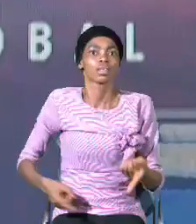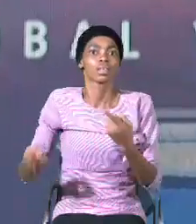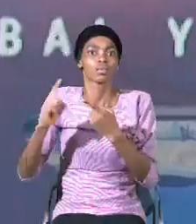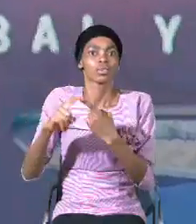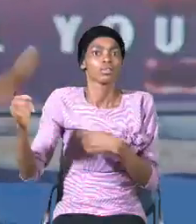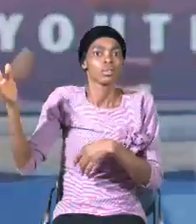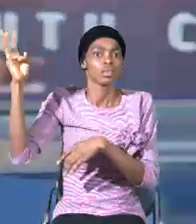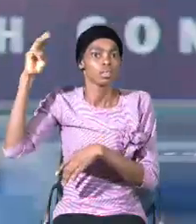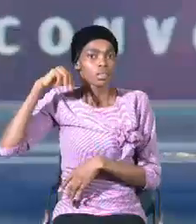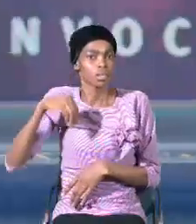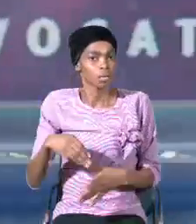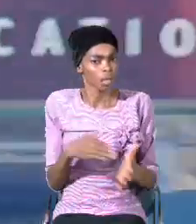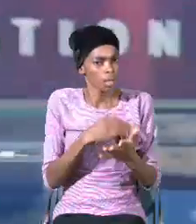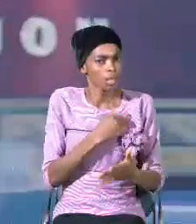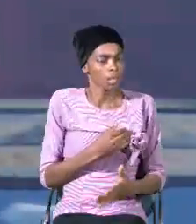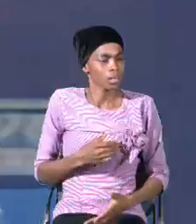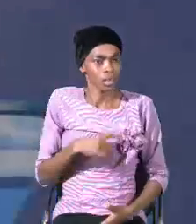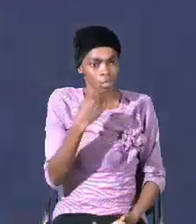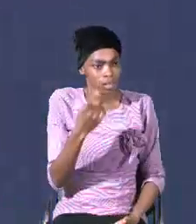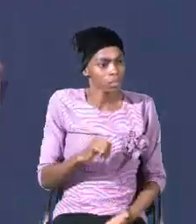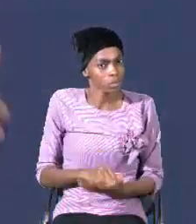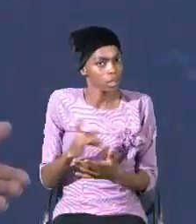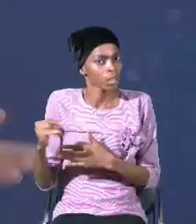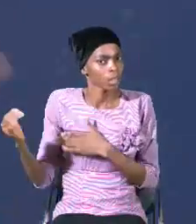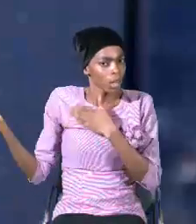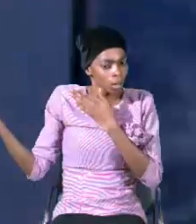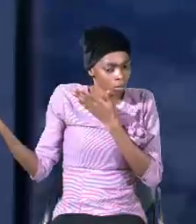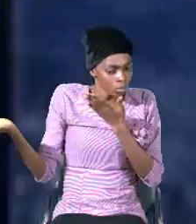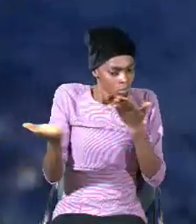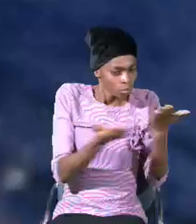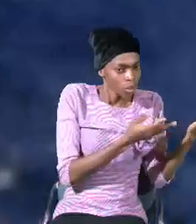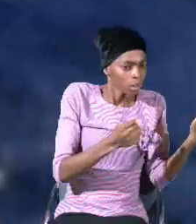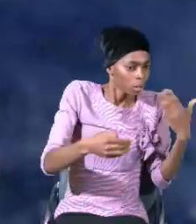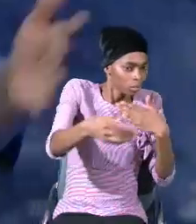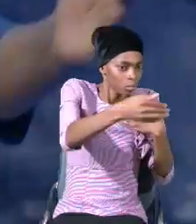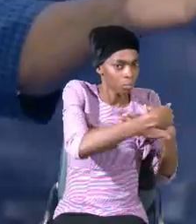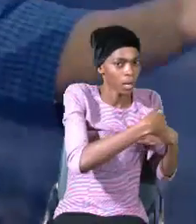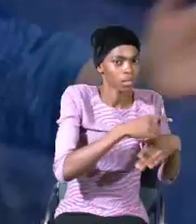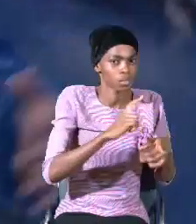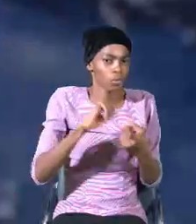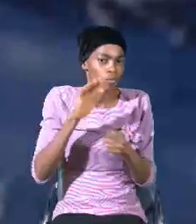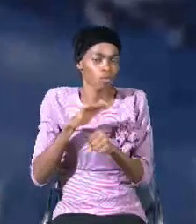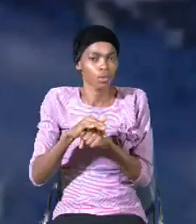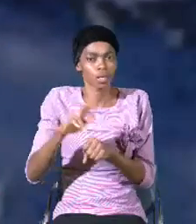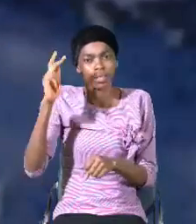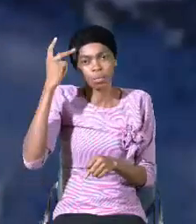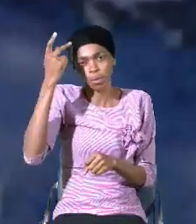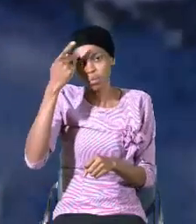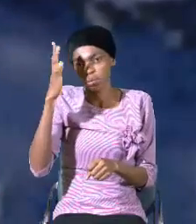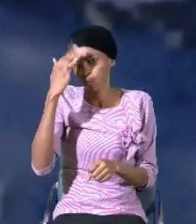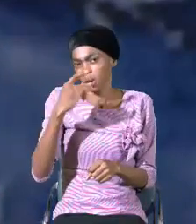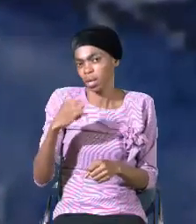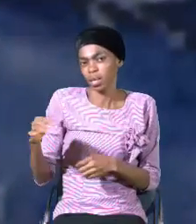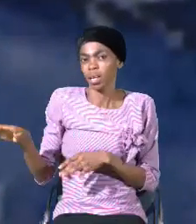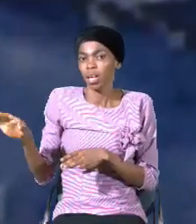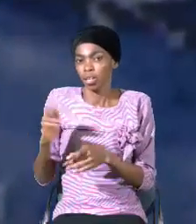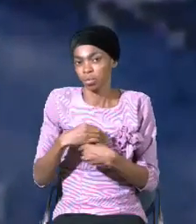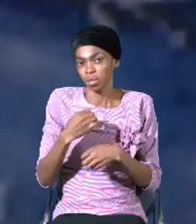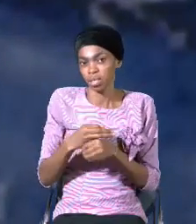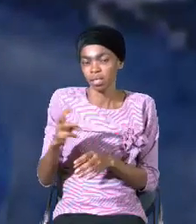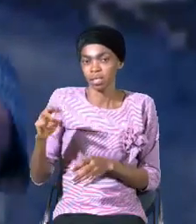again so that he can bring them back to the original position he created them. Well, that's why